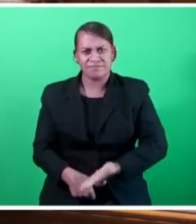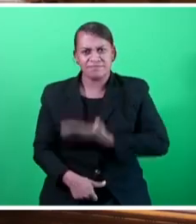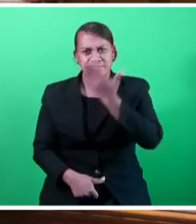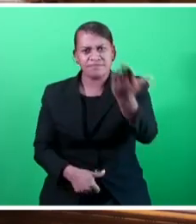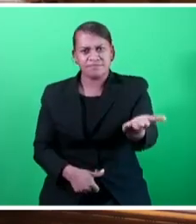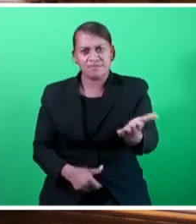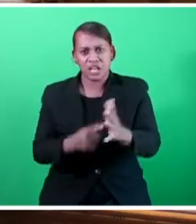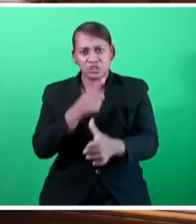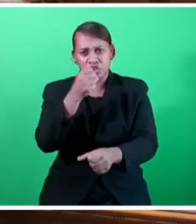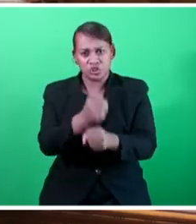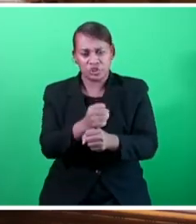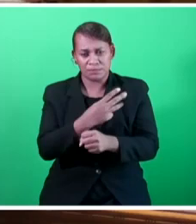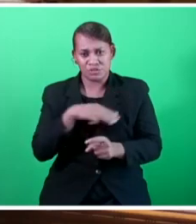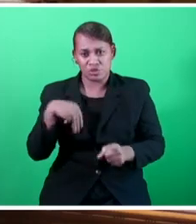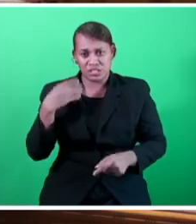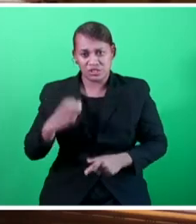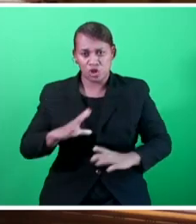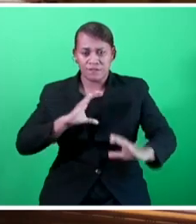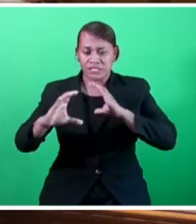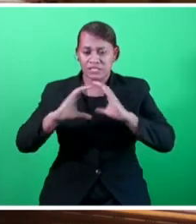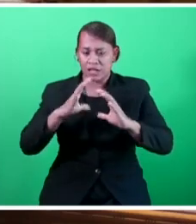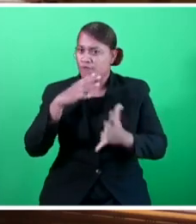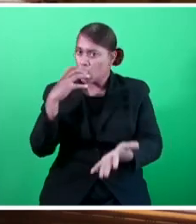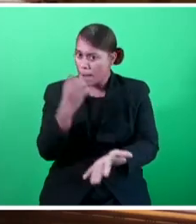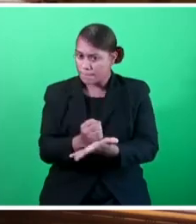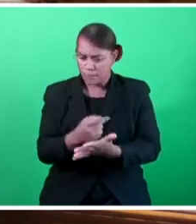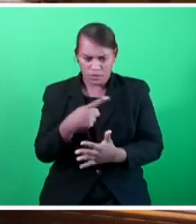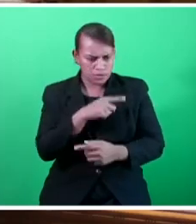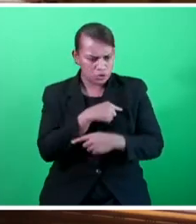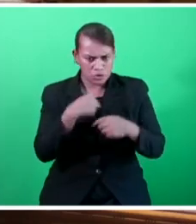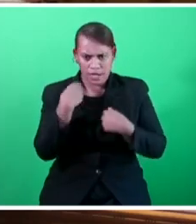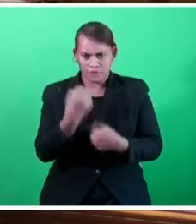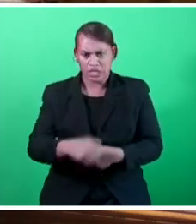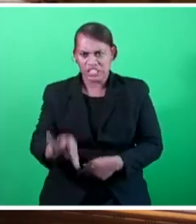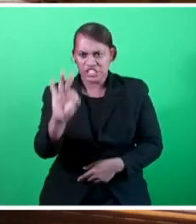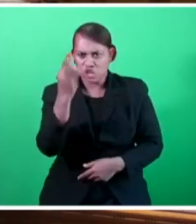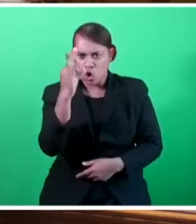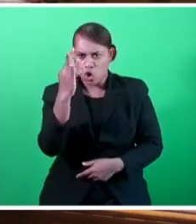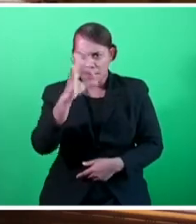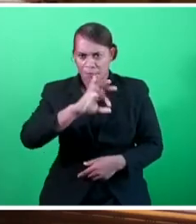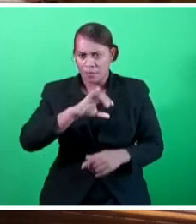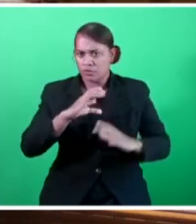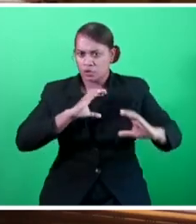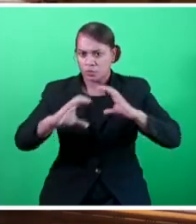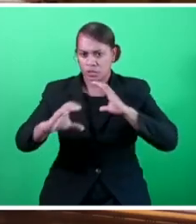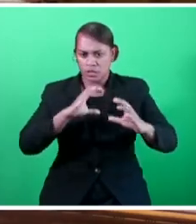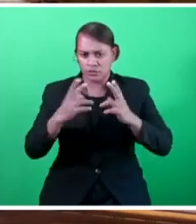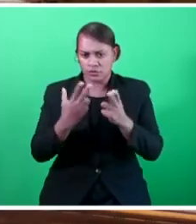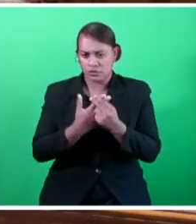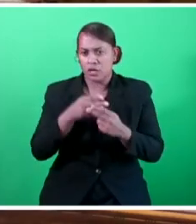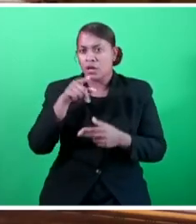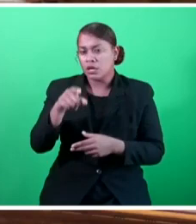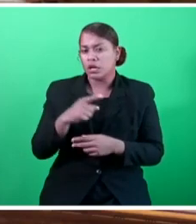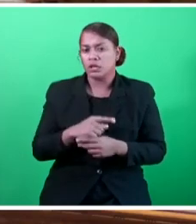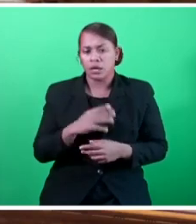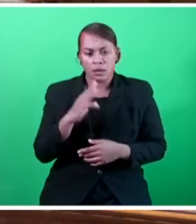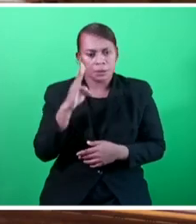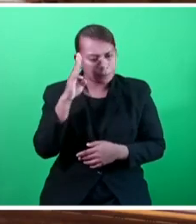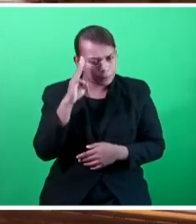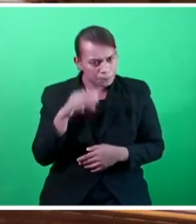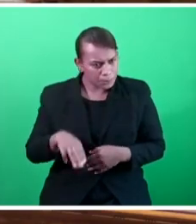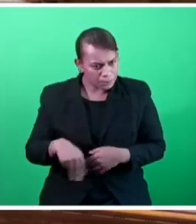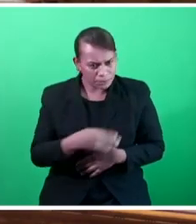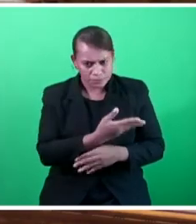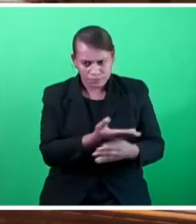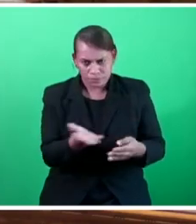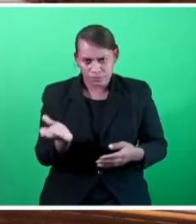Communications, confirming they have had 0 communication with Honourable Tambuya on this subject. Nor have they